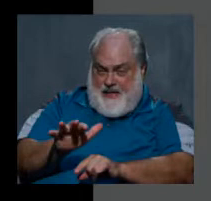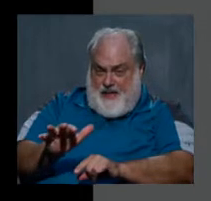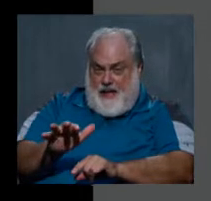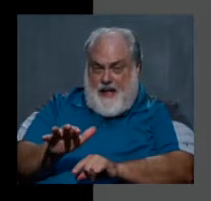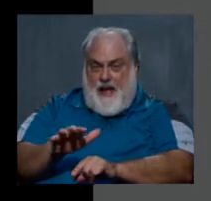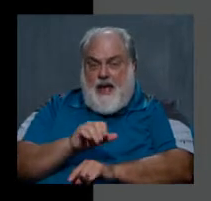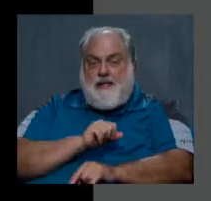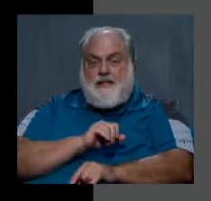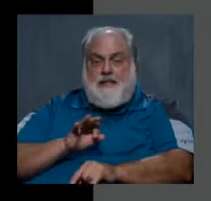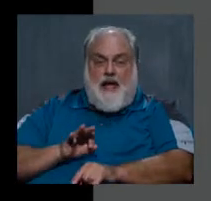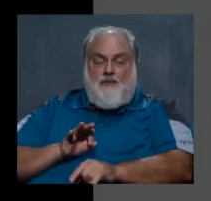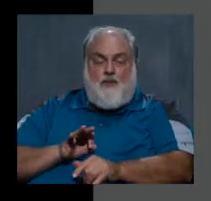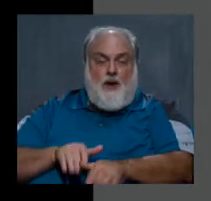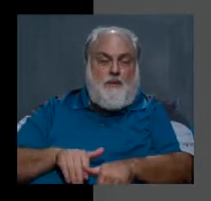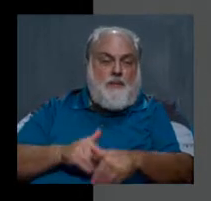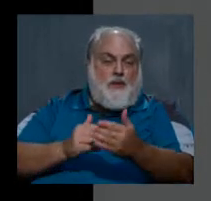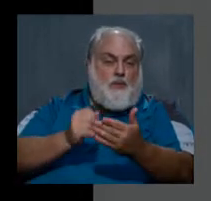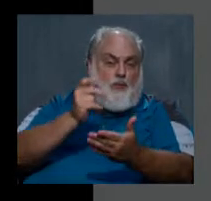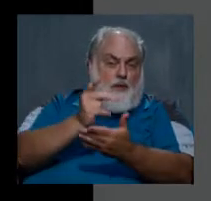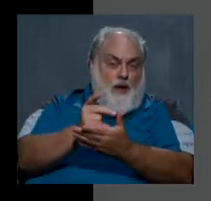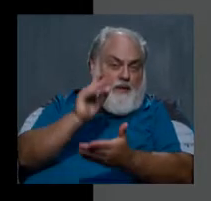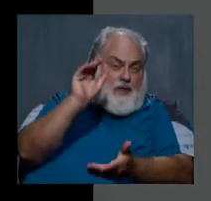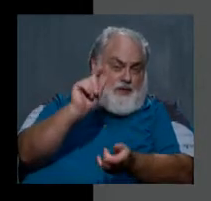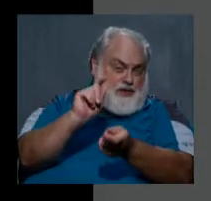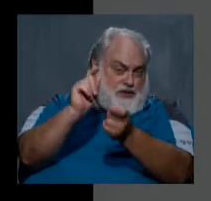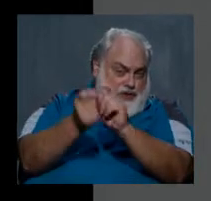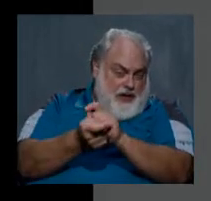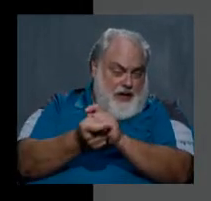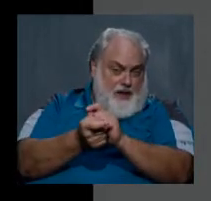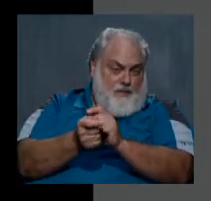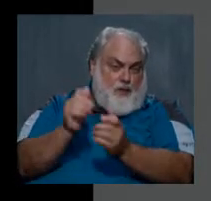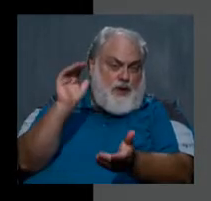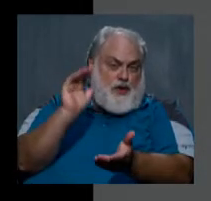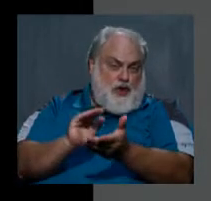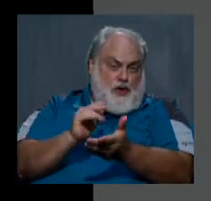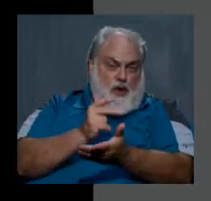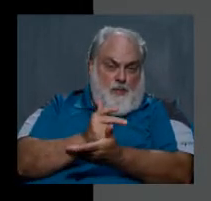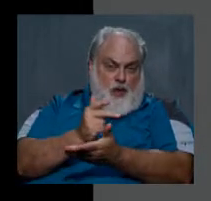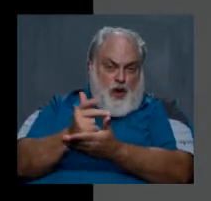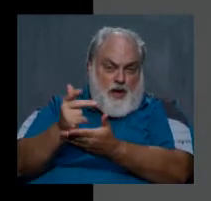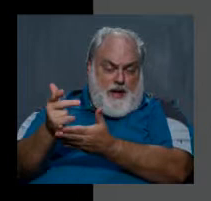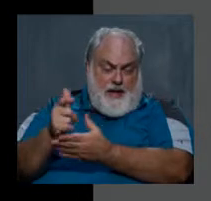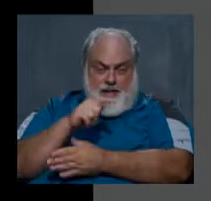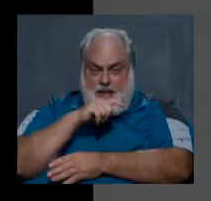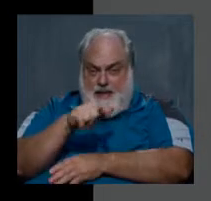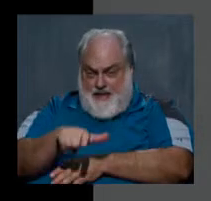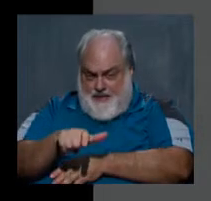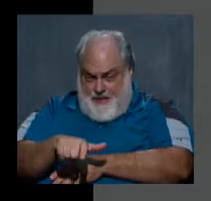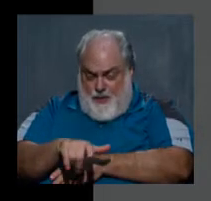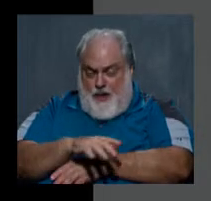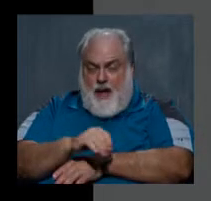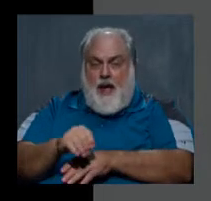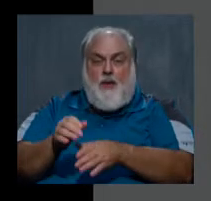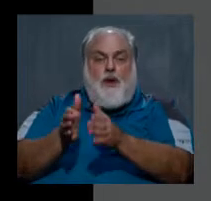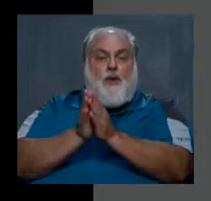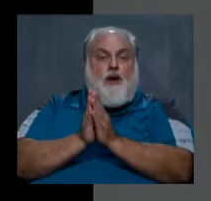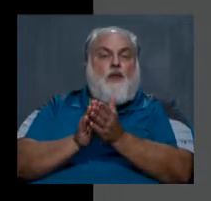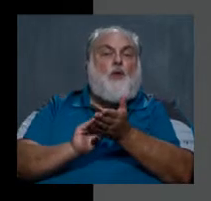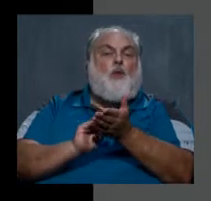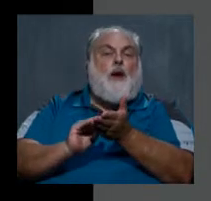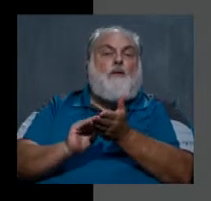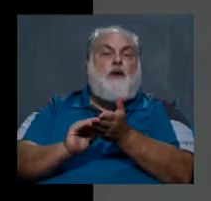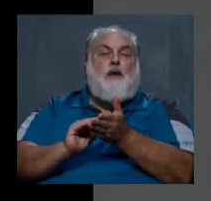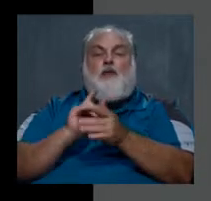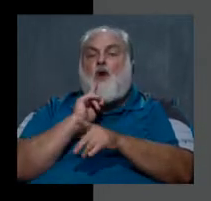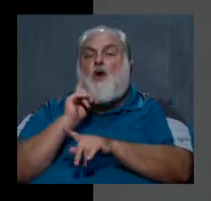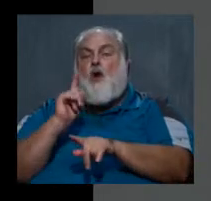recommends approval of the variance request to allow reduced parking as indicated on the site plan. And staff recommends approval of the requested waiver of the order